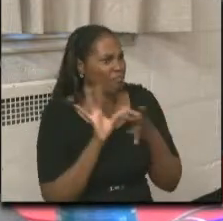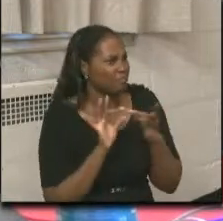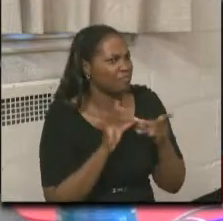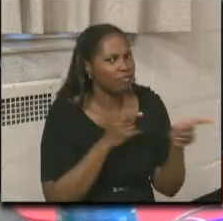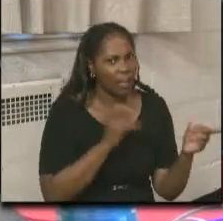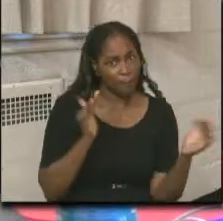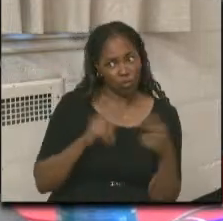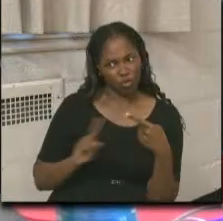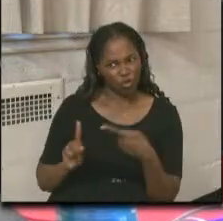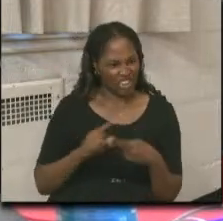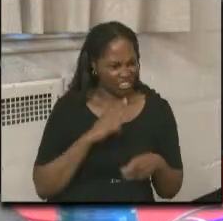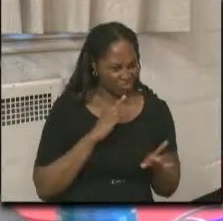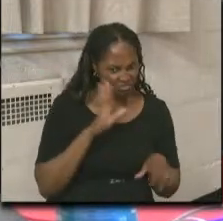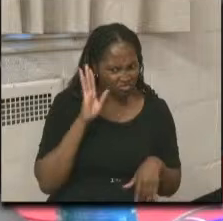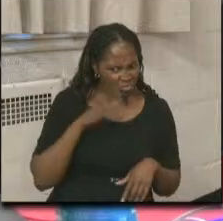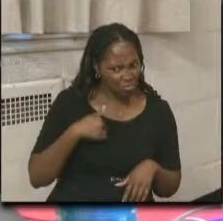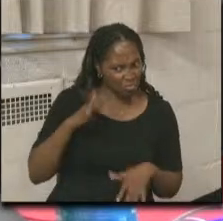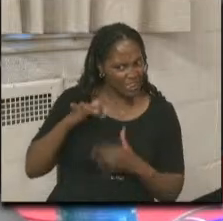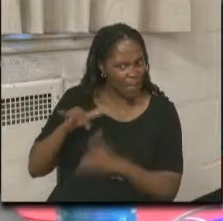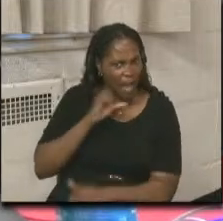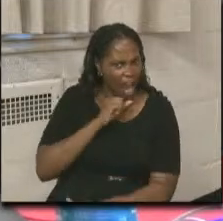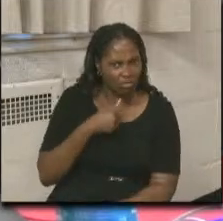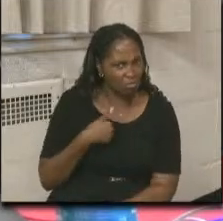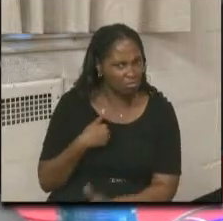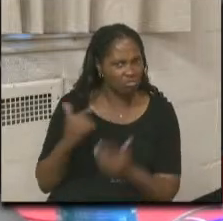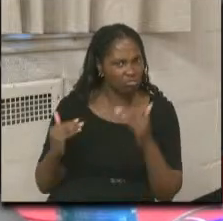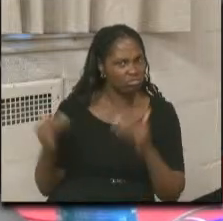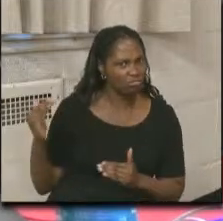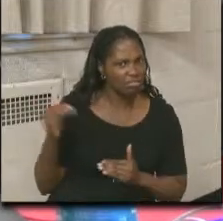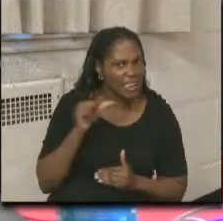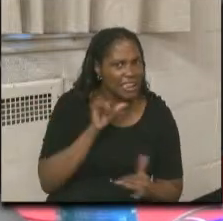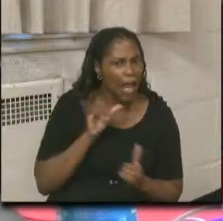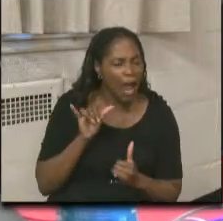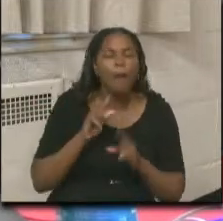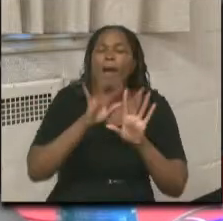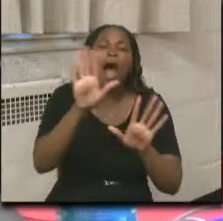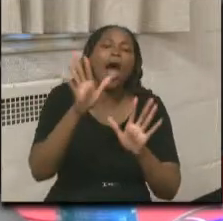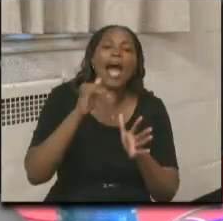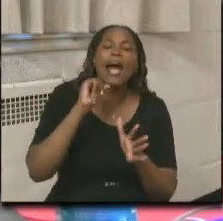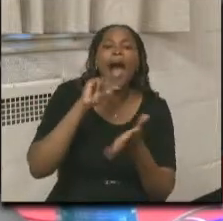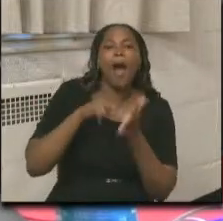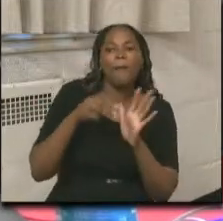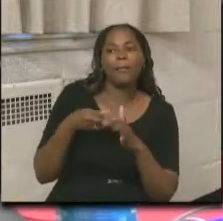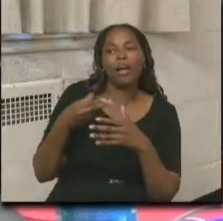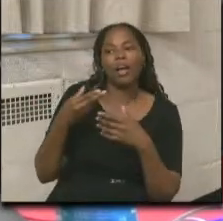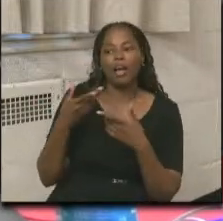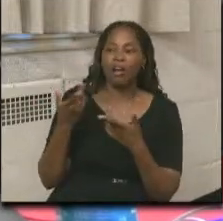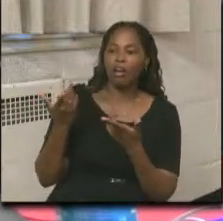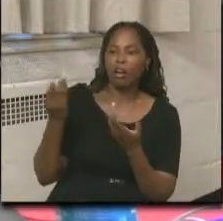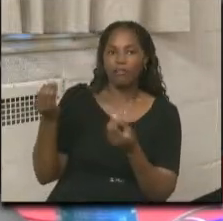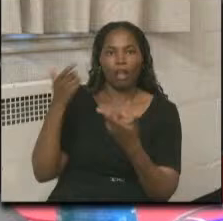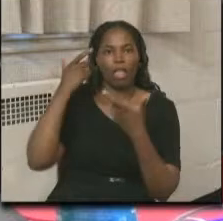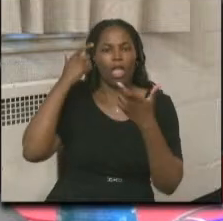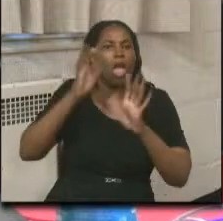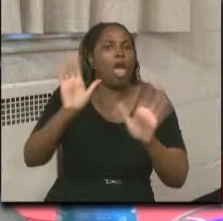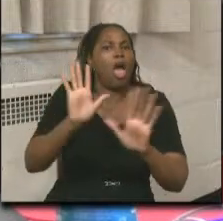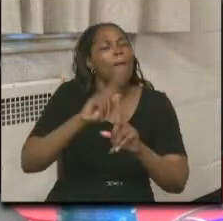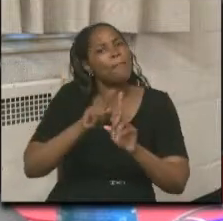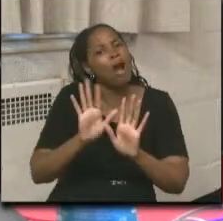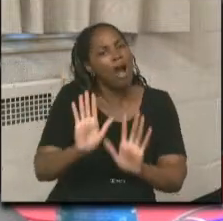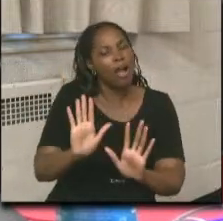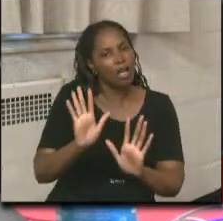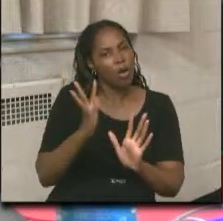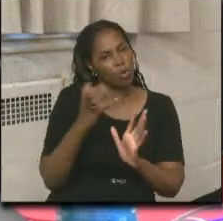How, I mean, truly, you should just take that in, and then not to, puff yourself up or anything, but I think to know that the person that you show up as